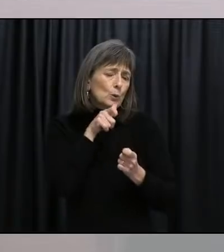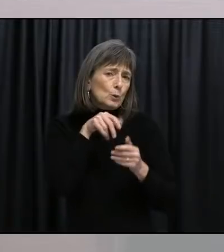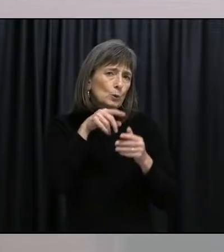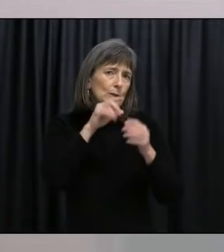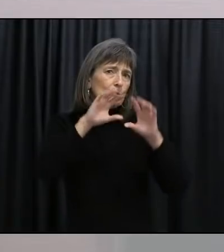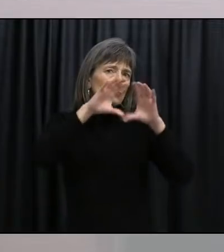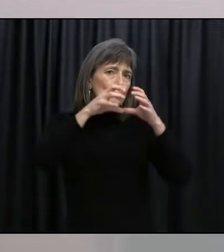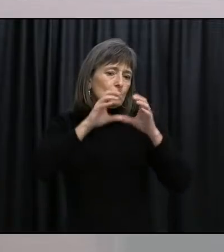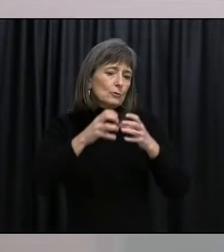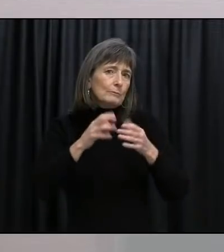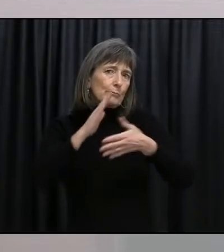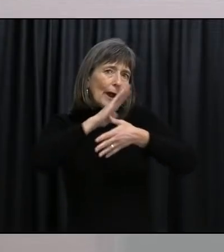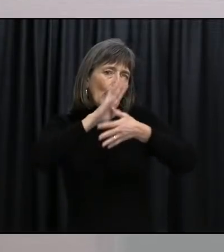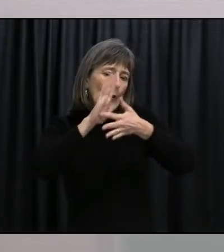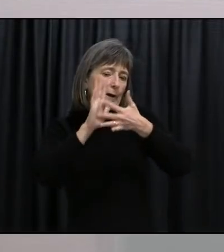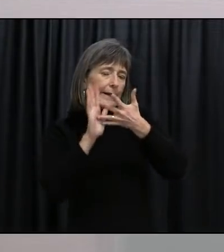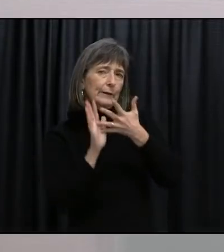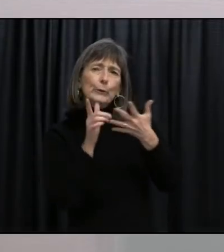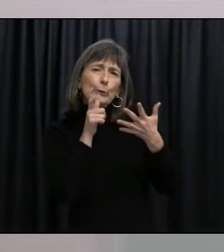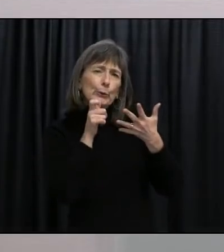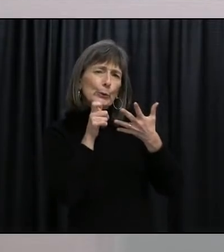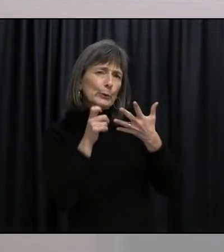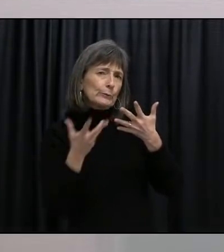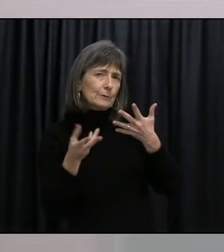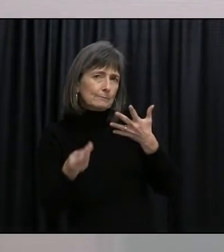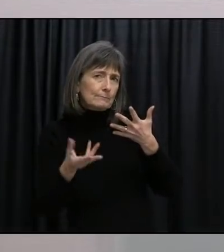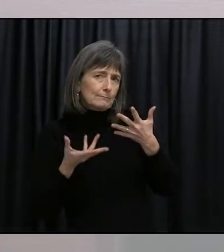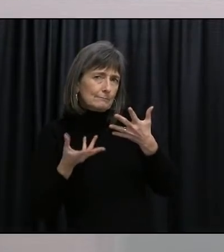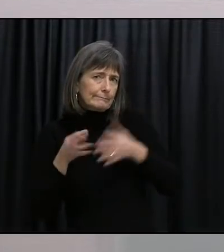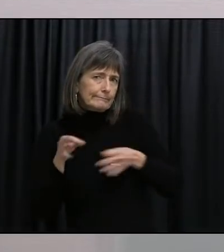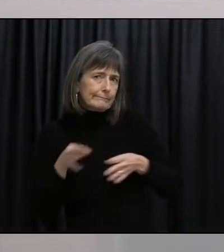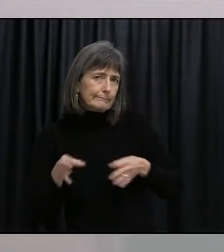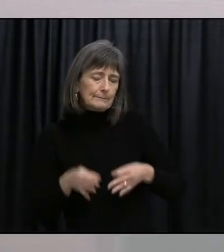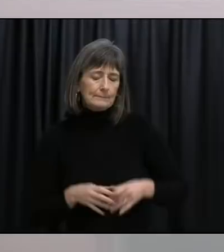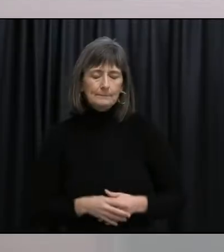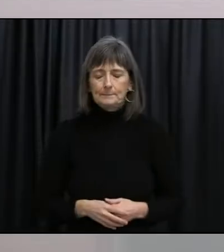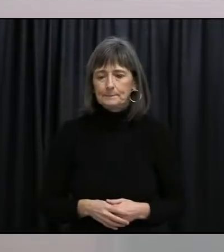the next priority groups to get vaccinated.